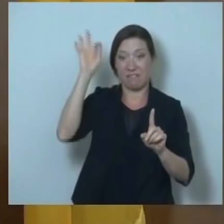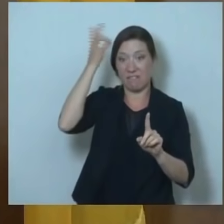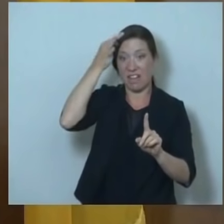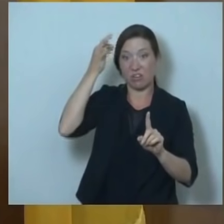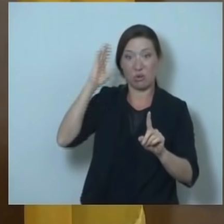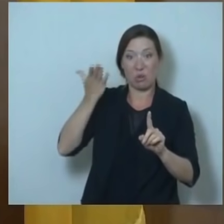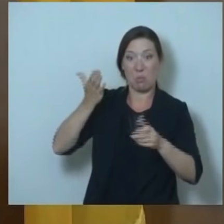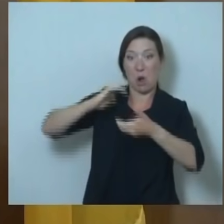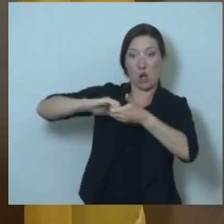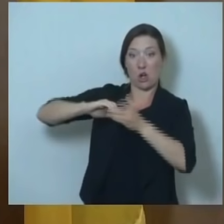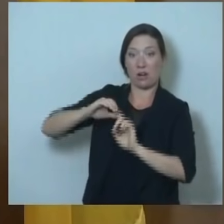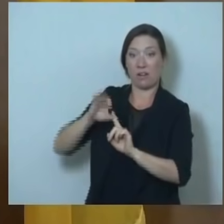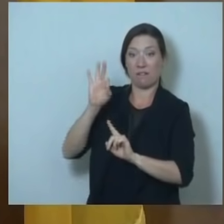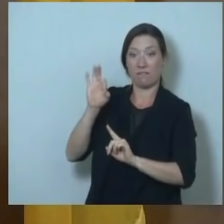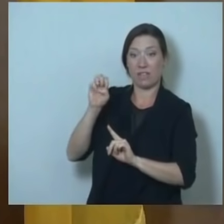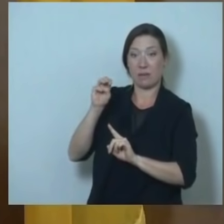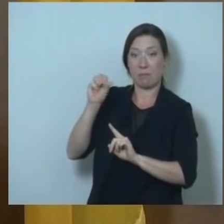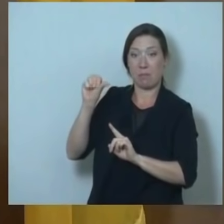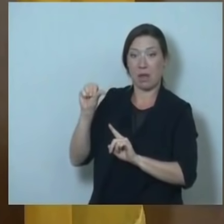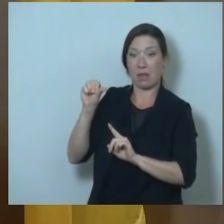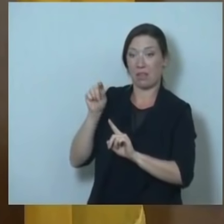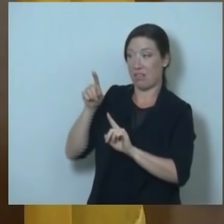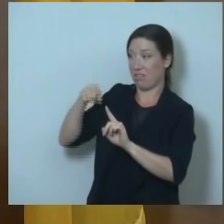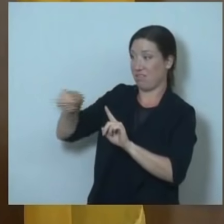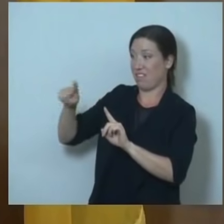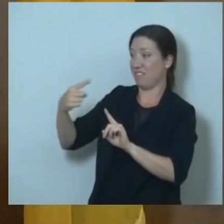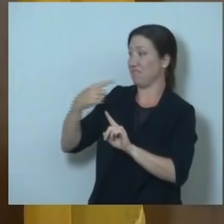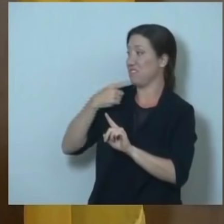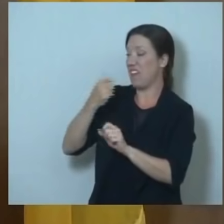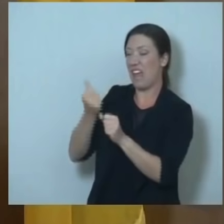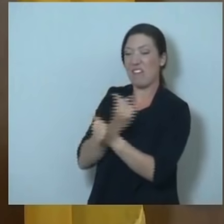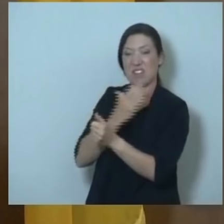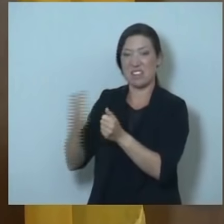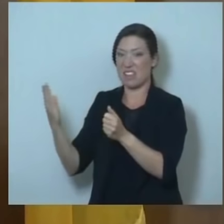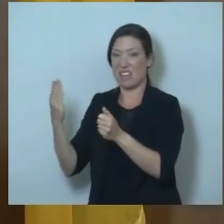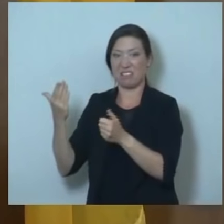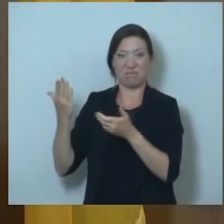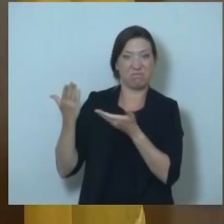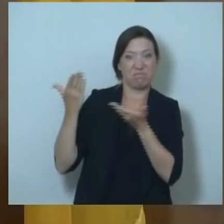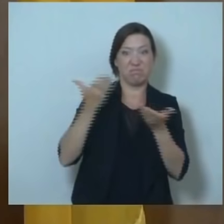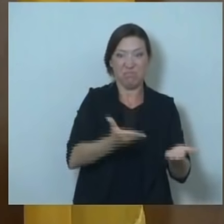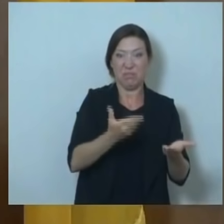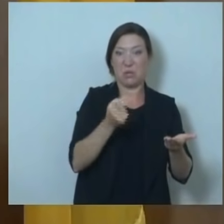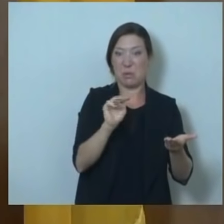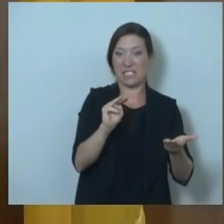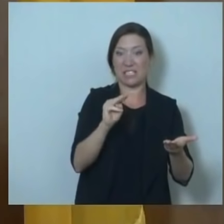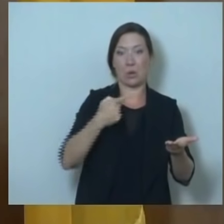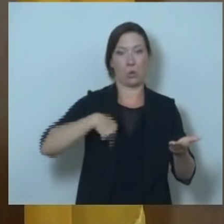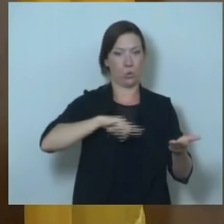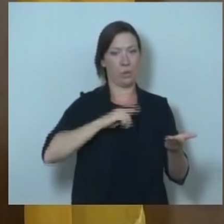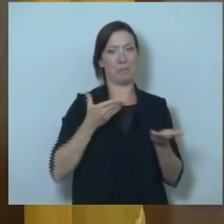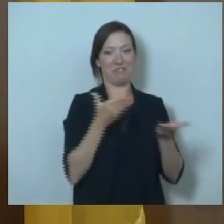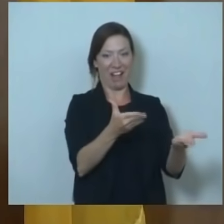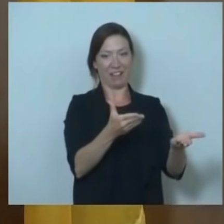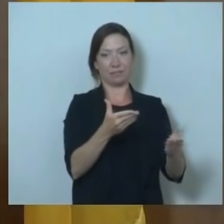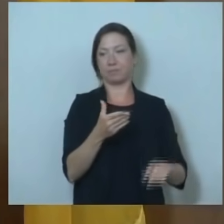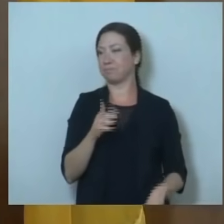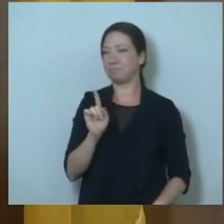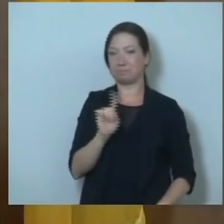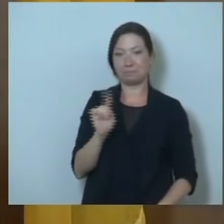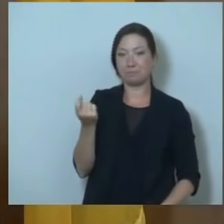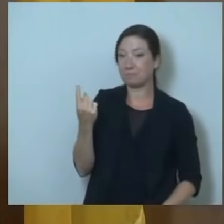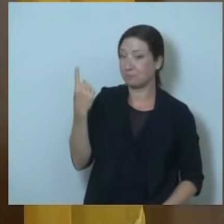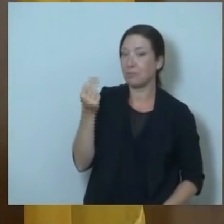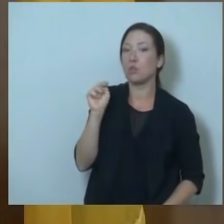FEMA, that they take credit for everything that's come into New Mexico. Well, New Mexico and New Mexicans got this PPE